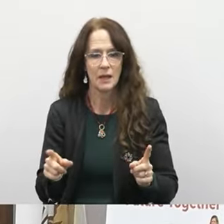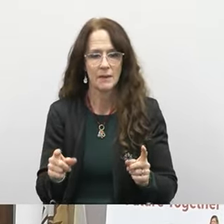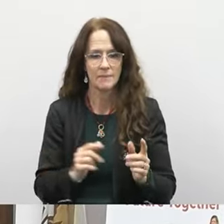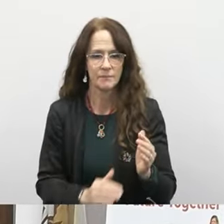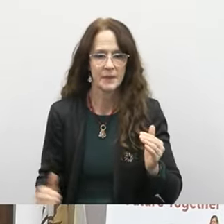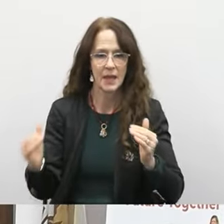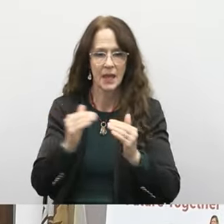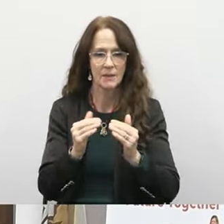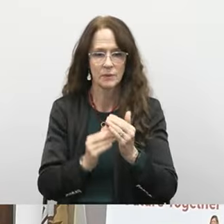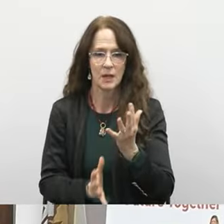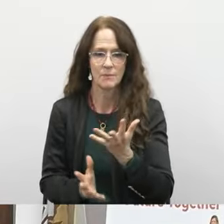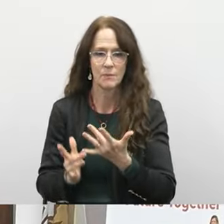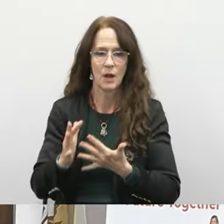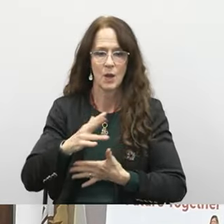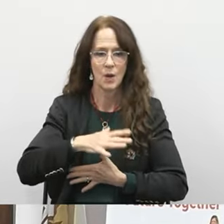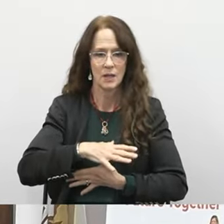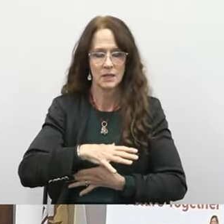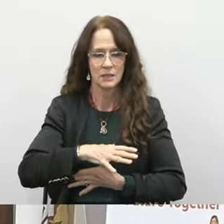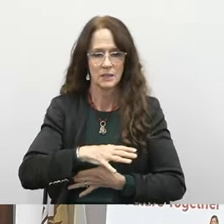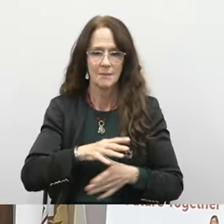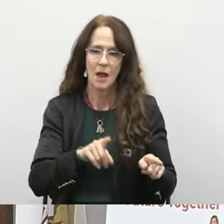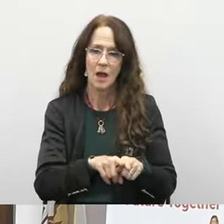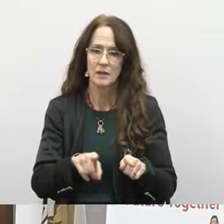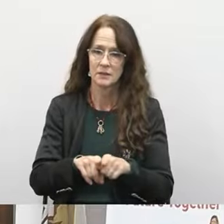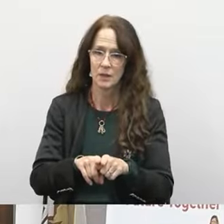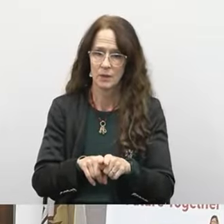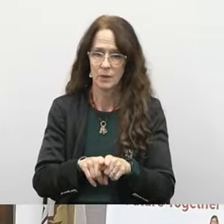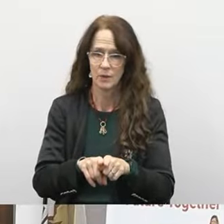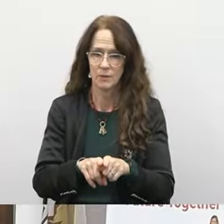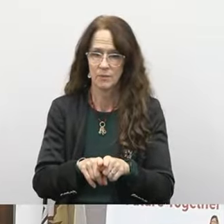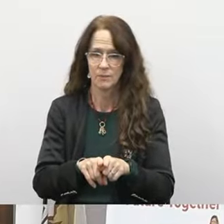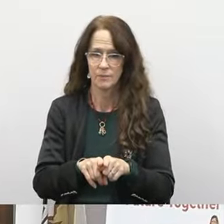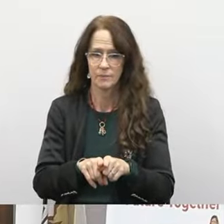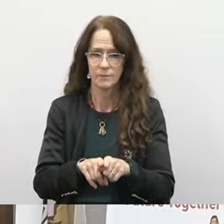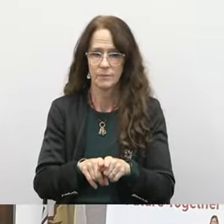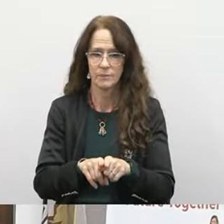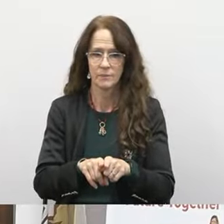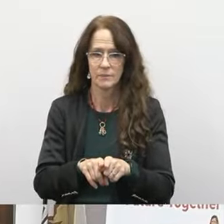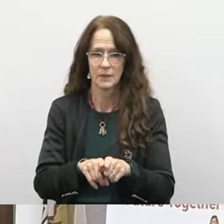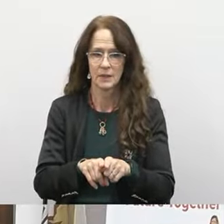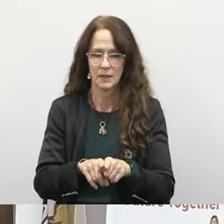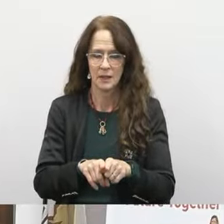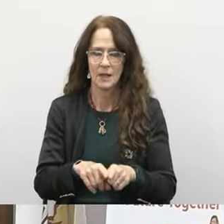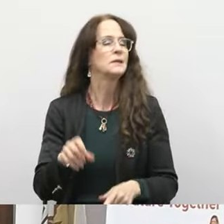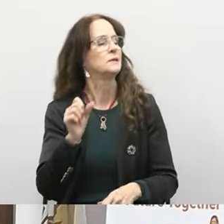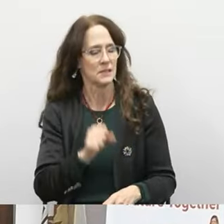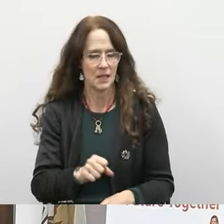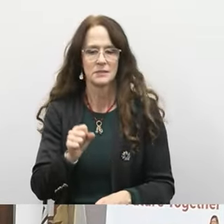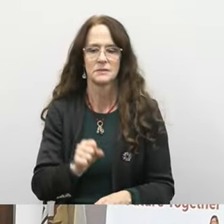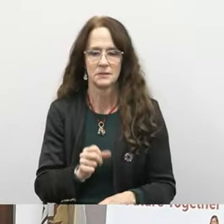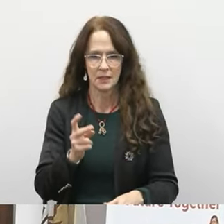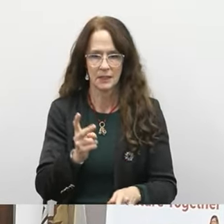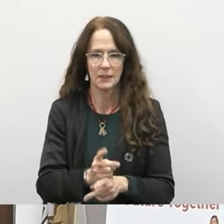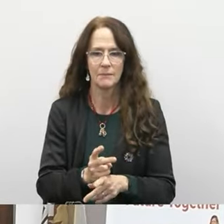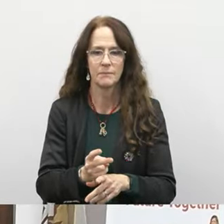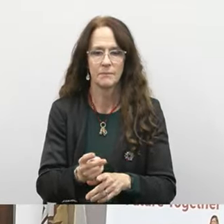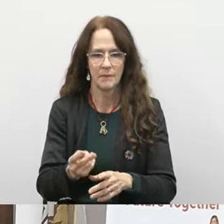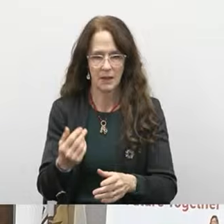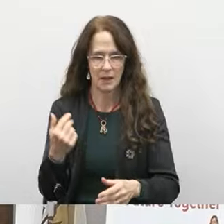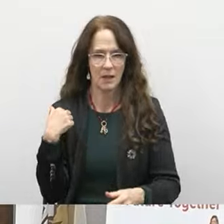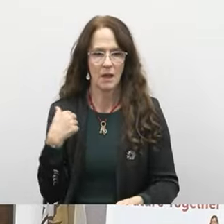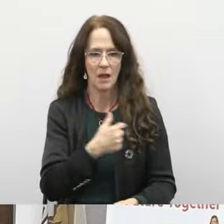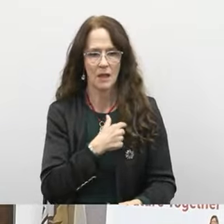and our priorities. But I also want to say this, again, acknowledging, yes, keep holding us accountable here